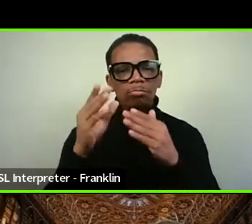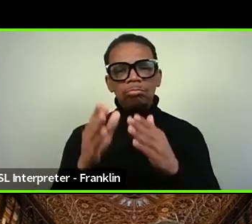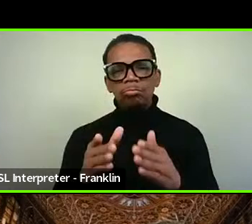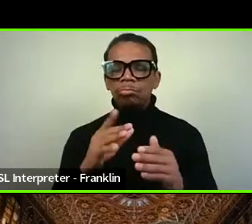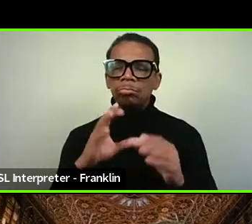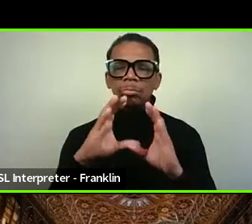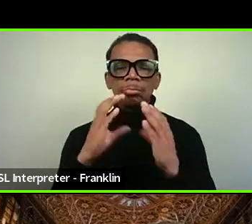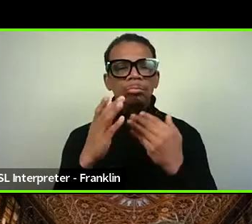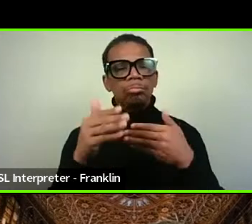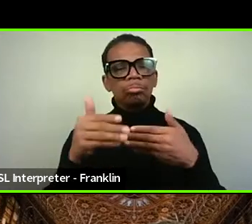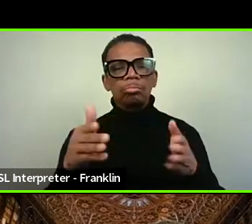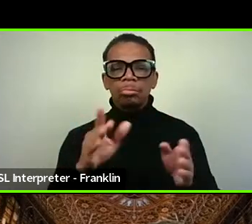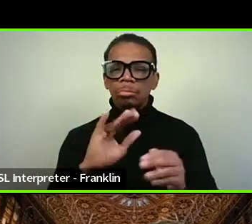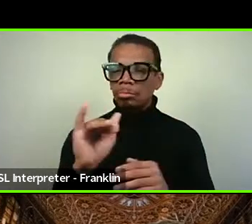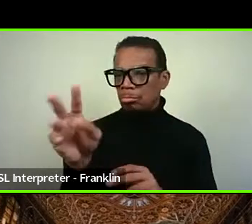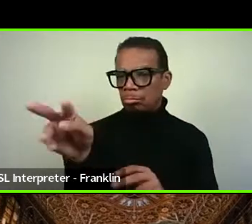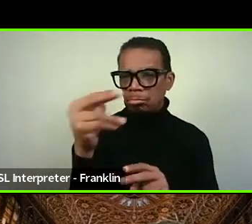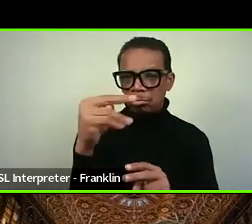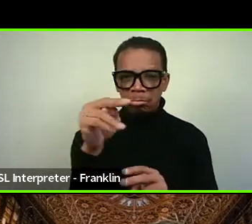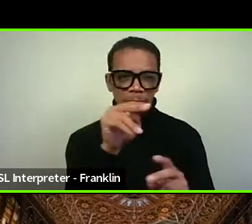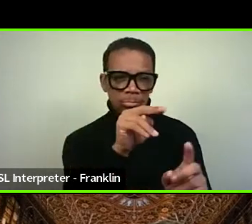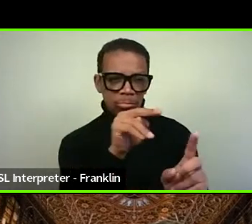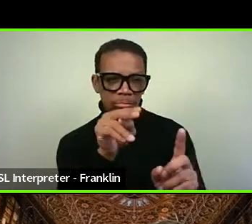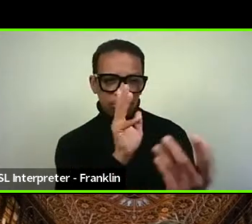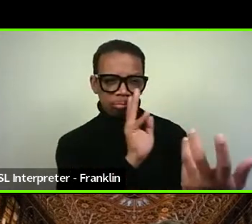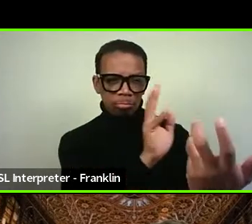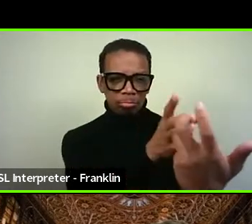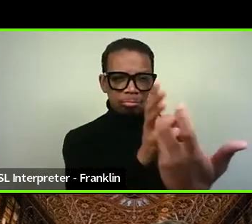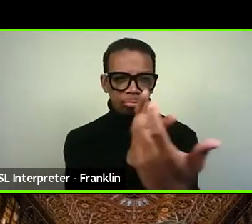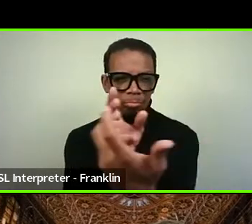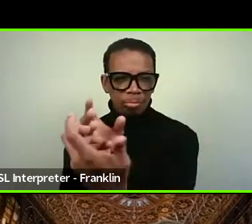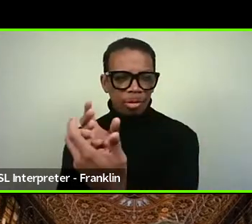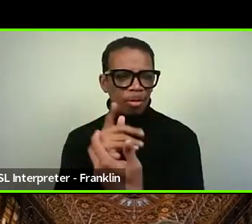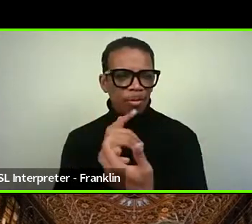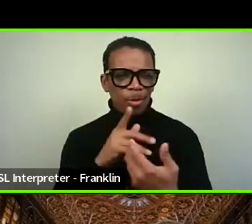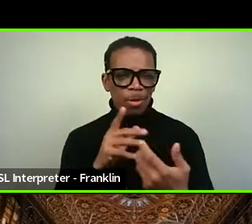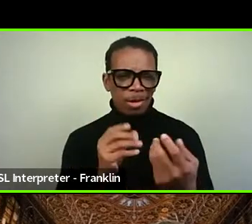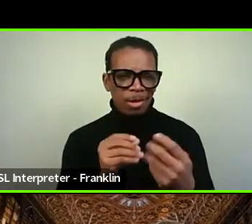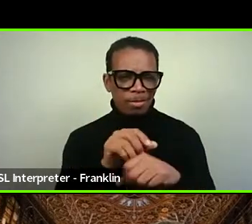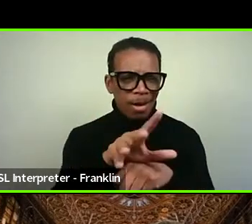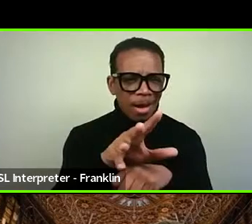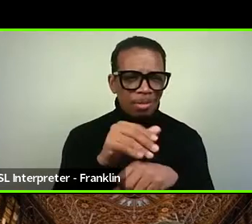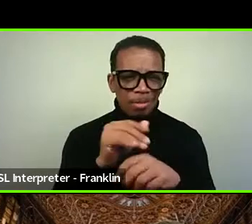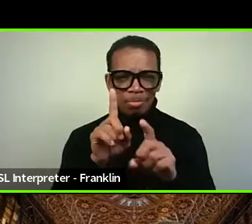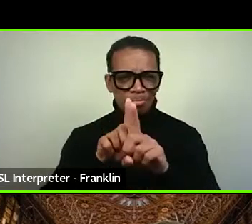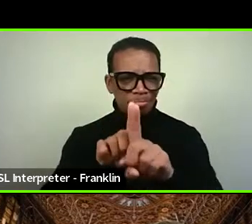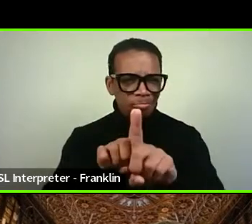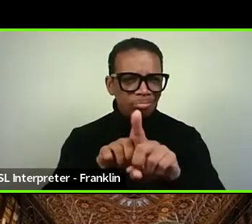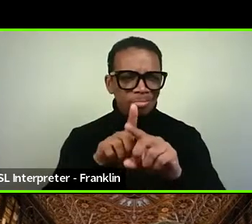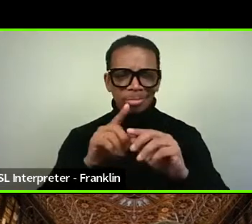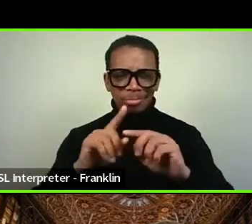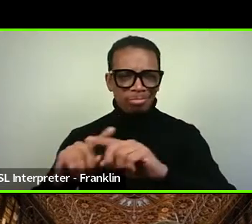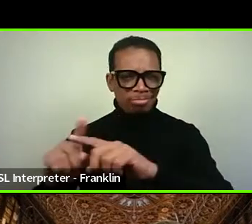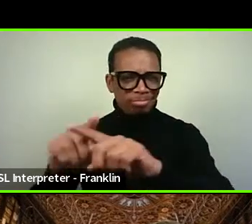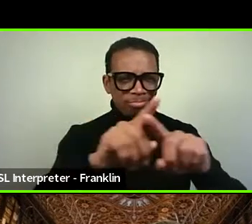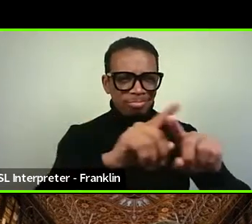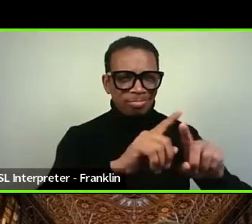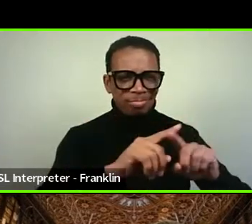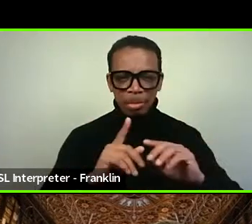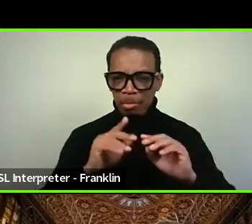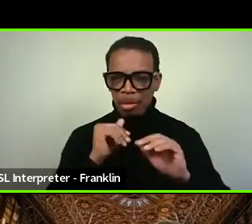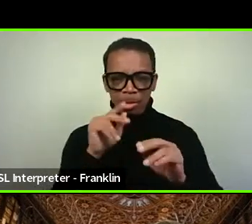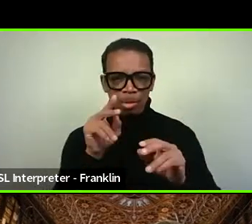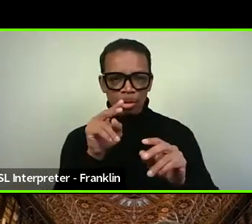classroom that look like you, for guidance, for mentorship, for advisement, right? All of these things. But you also begin to look